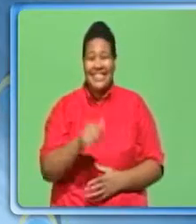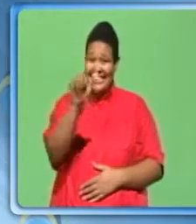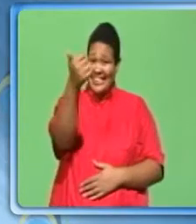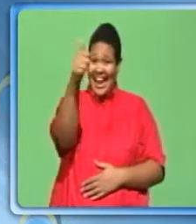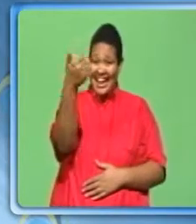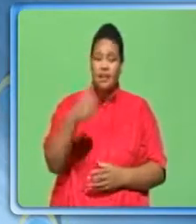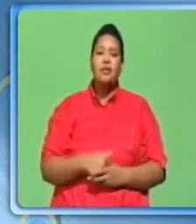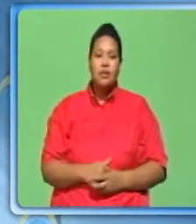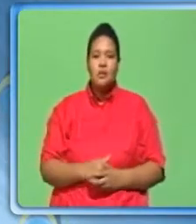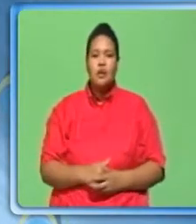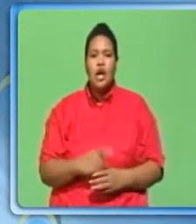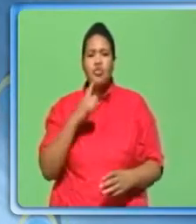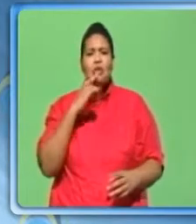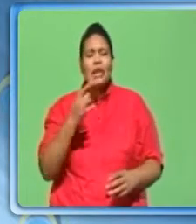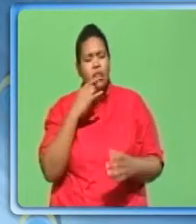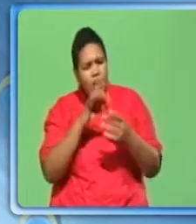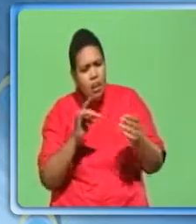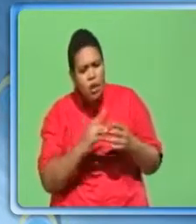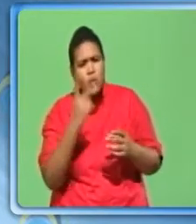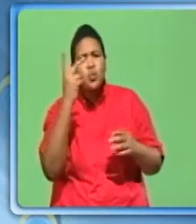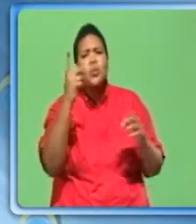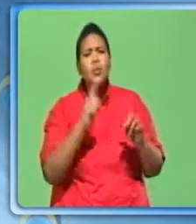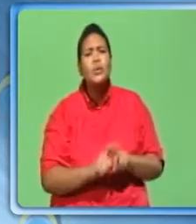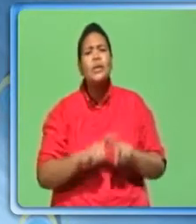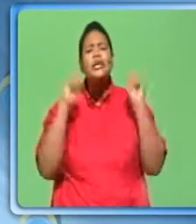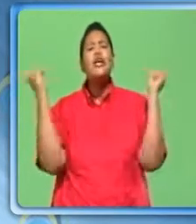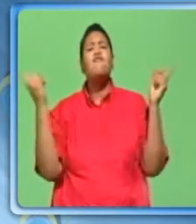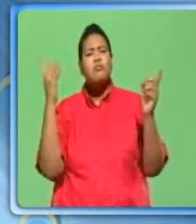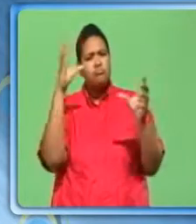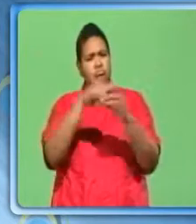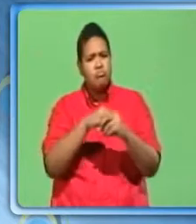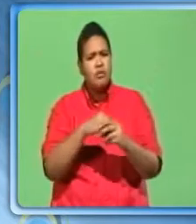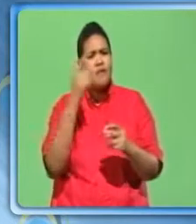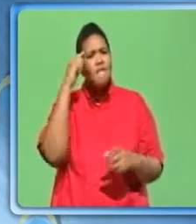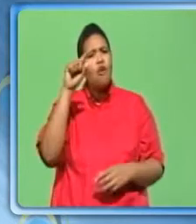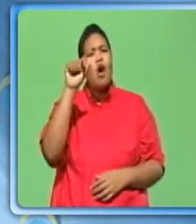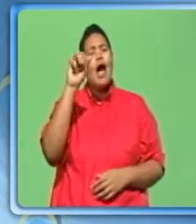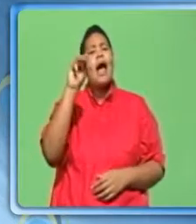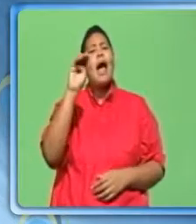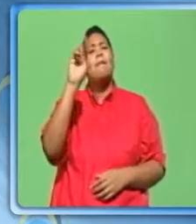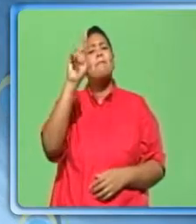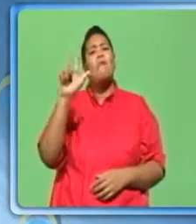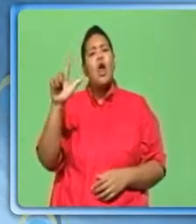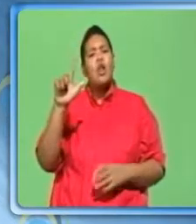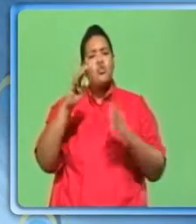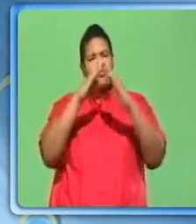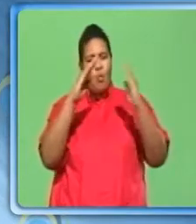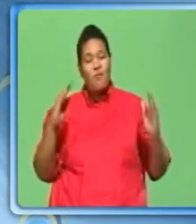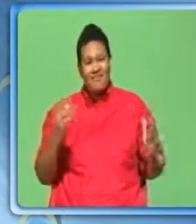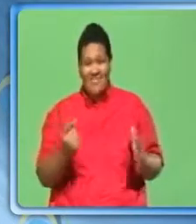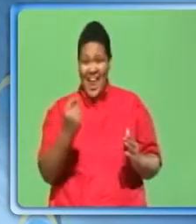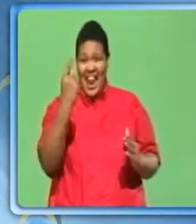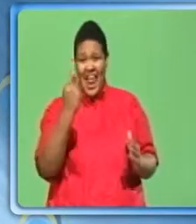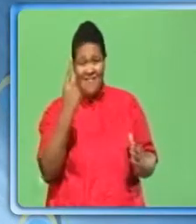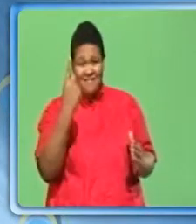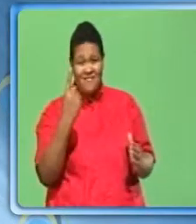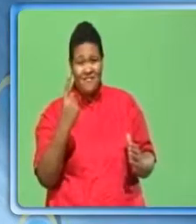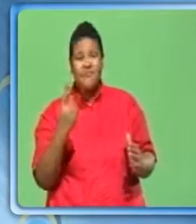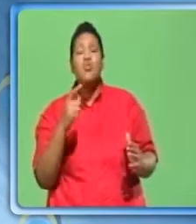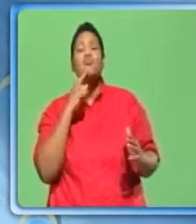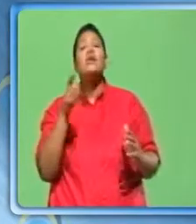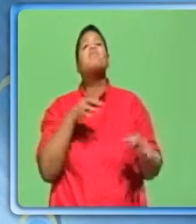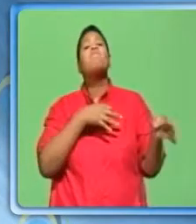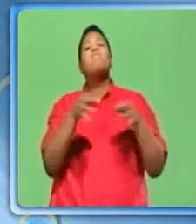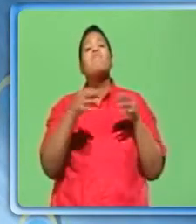10. State 2 distinguishing features of gambrel roofs. 11.